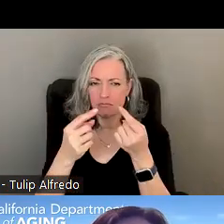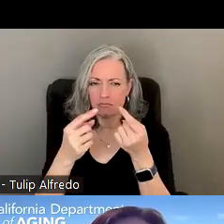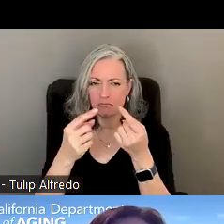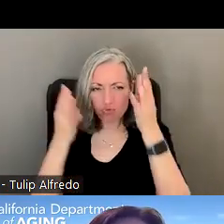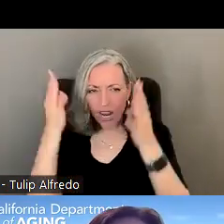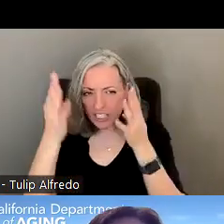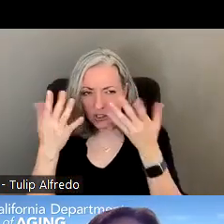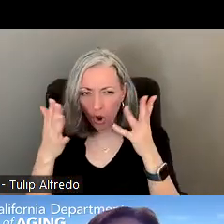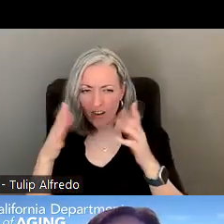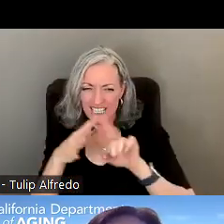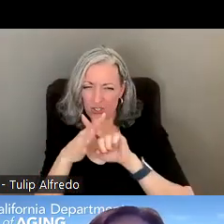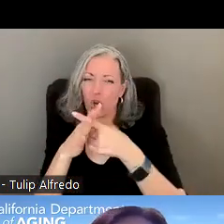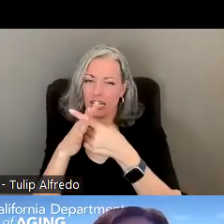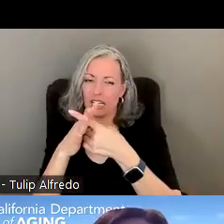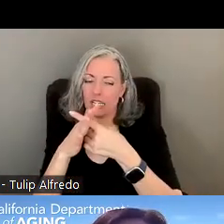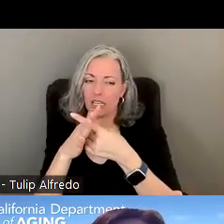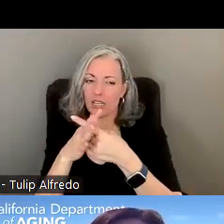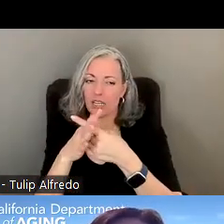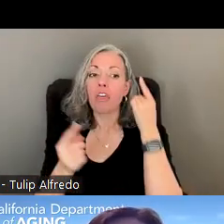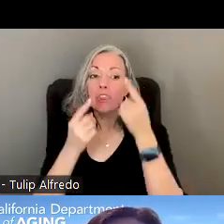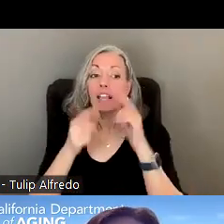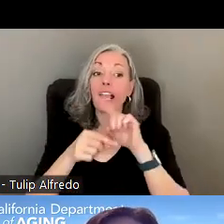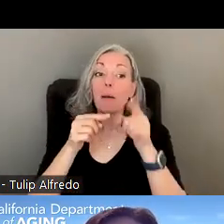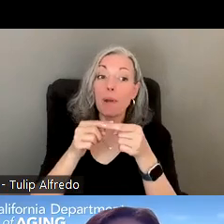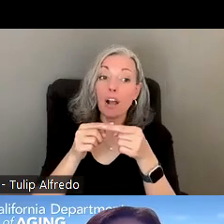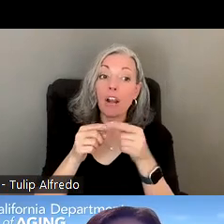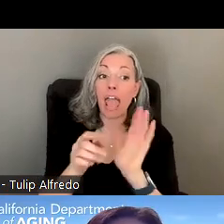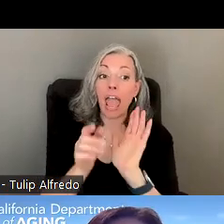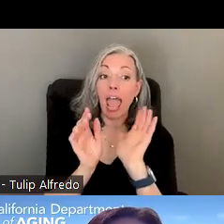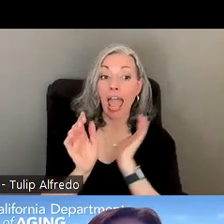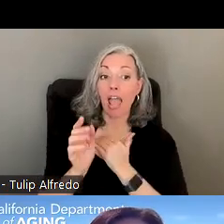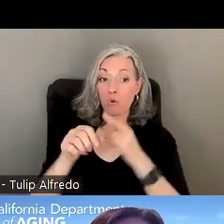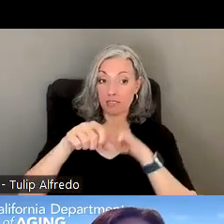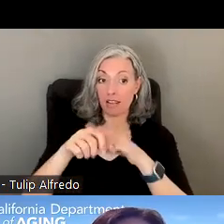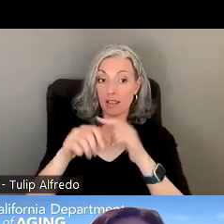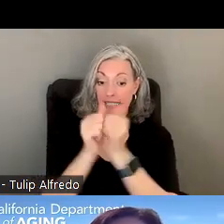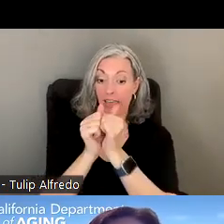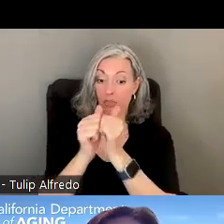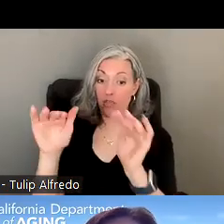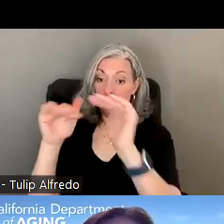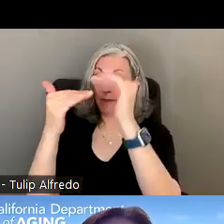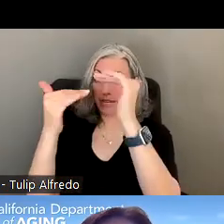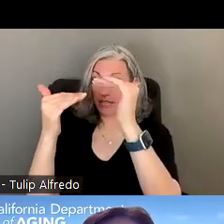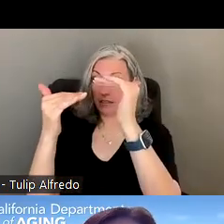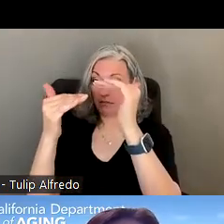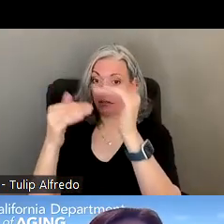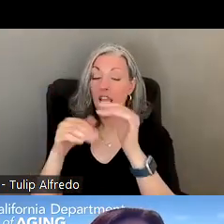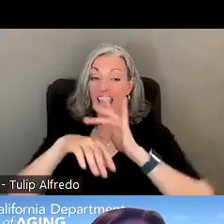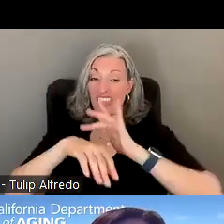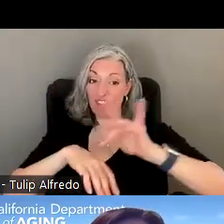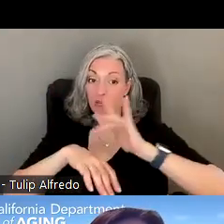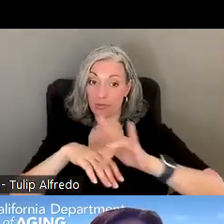already underway, taking into consideration that our time is limited together and the availability